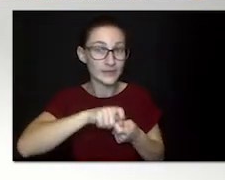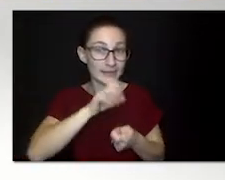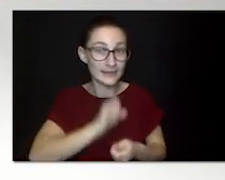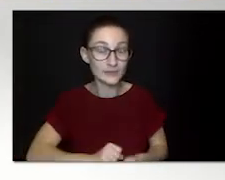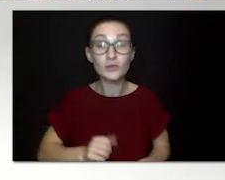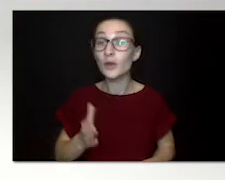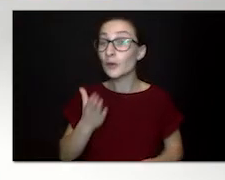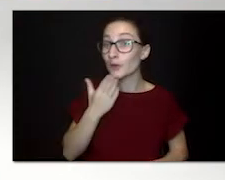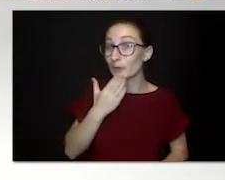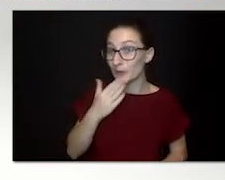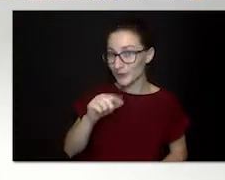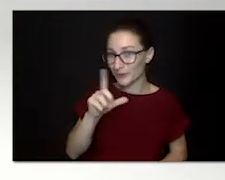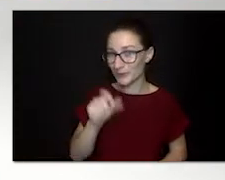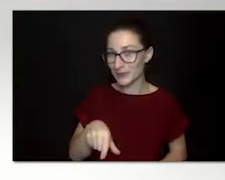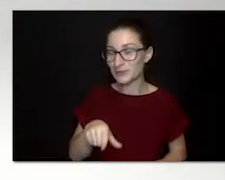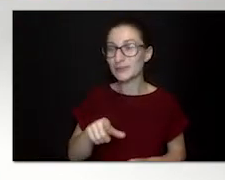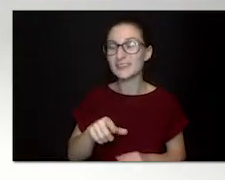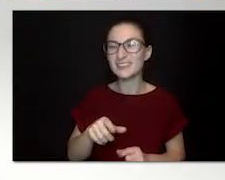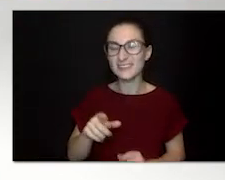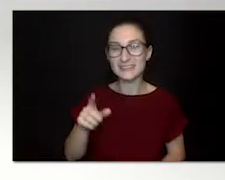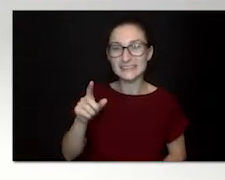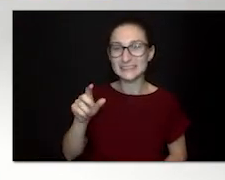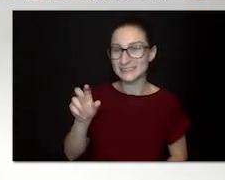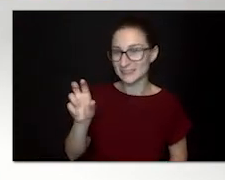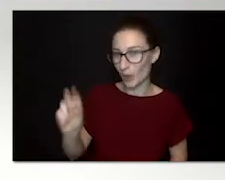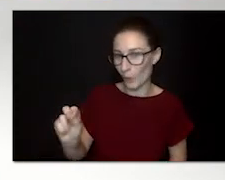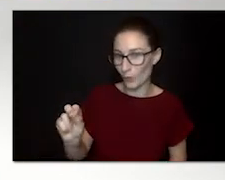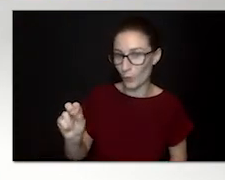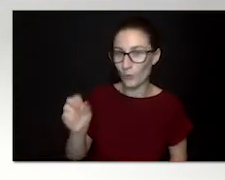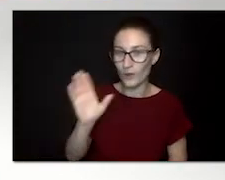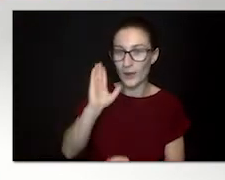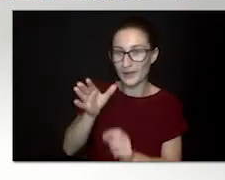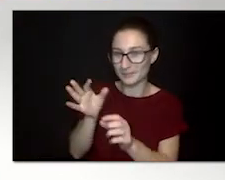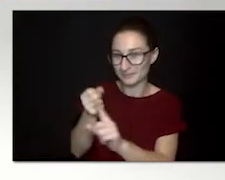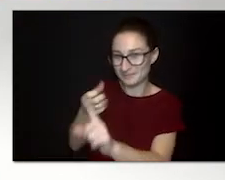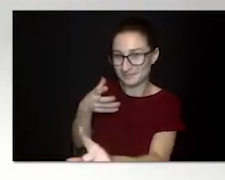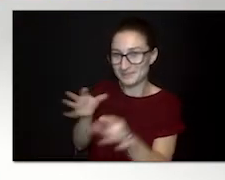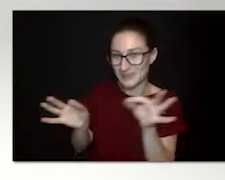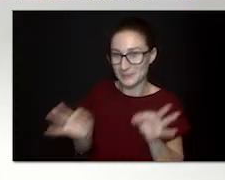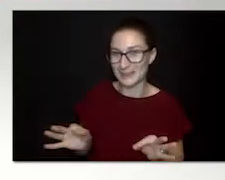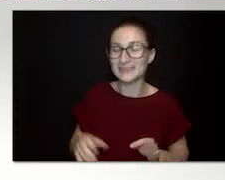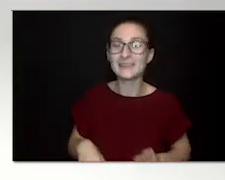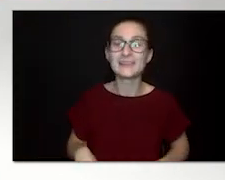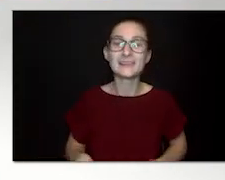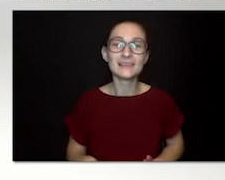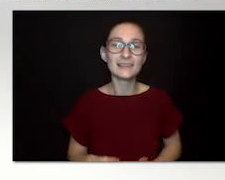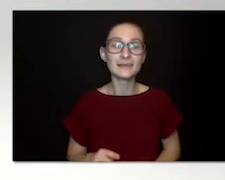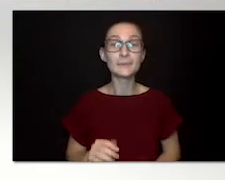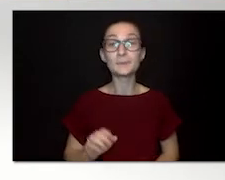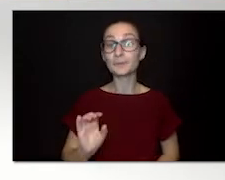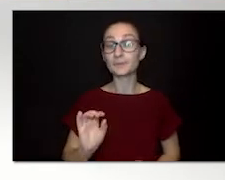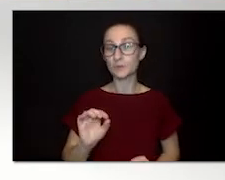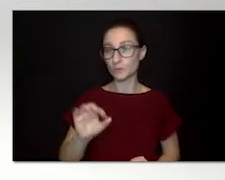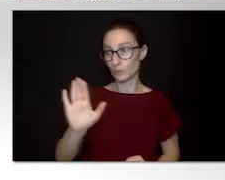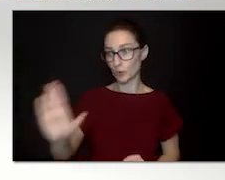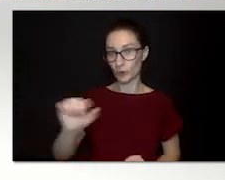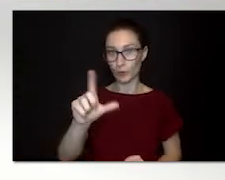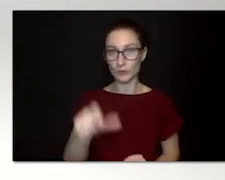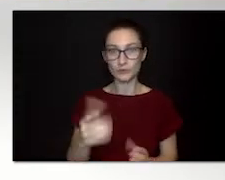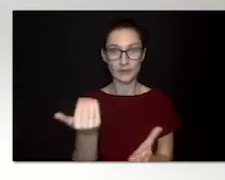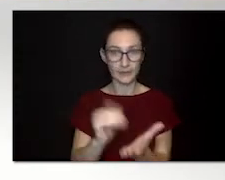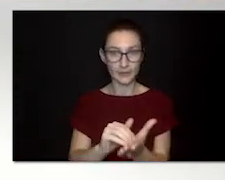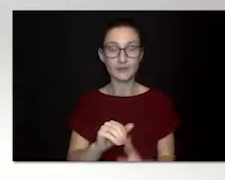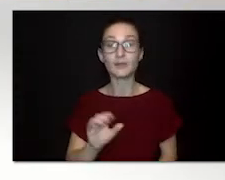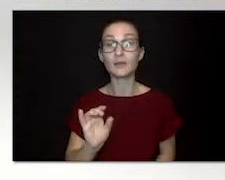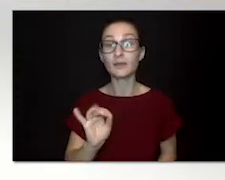question. And I'm going to say no, but I'll explain why. Okay, so the question was, so if I am